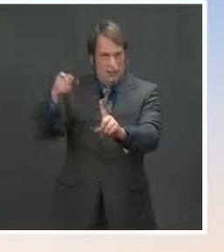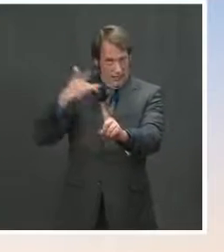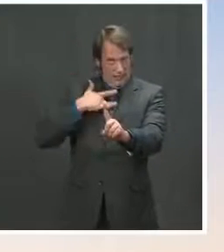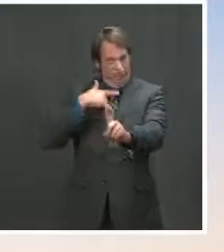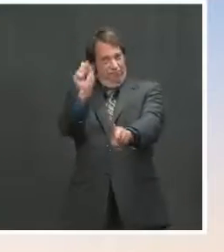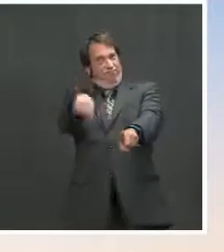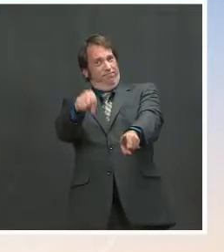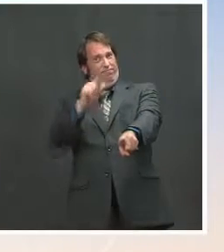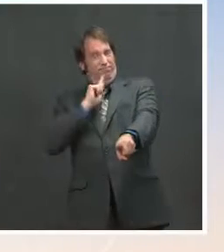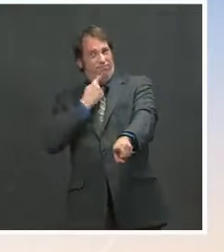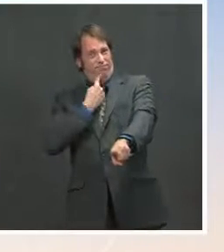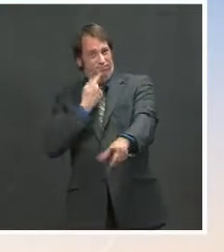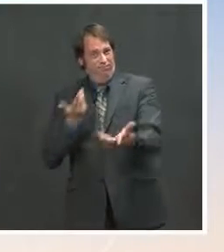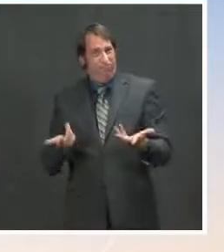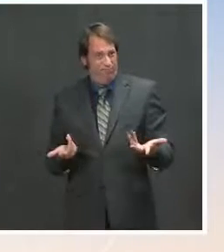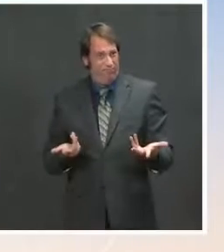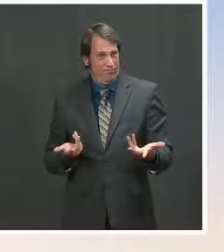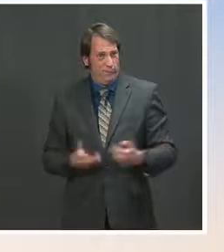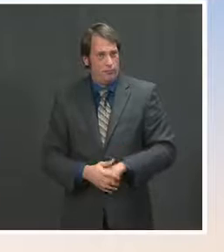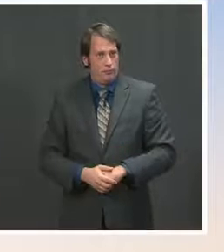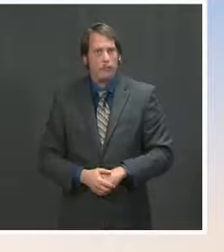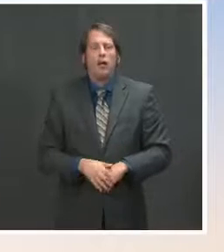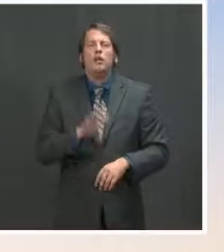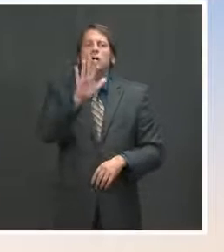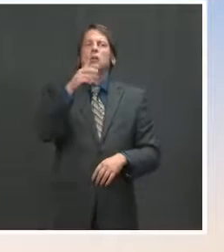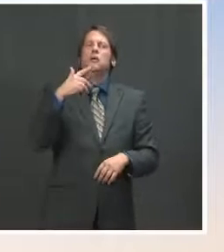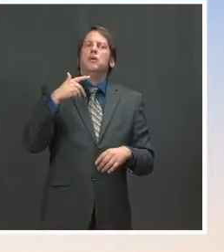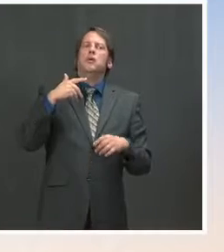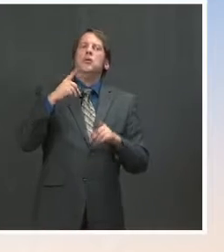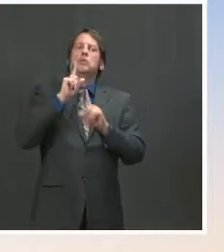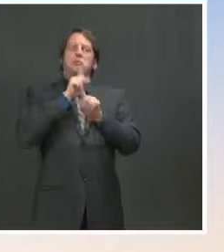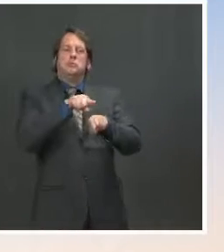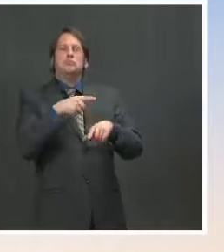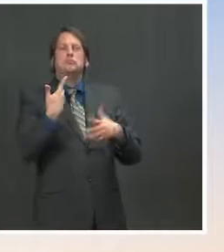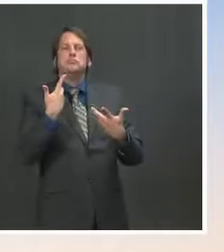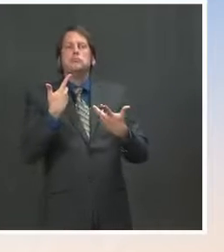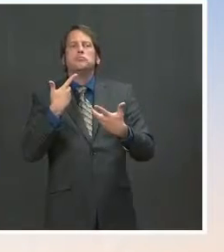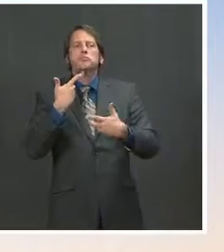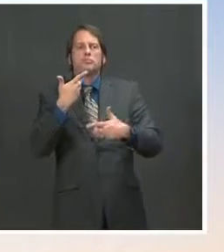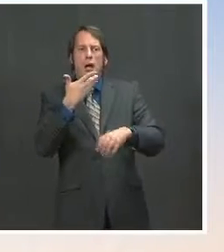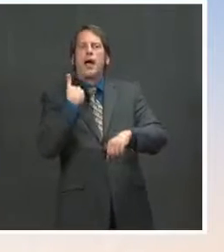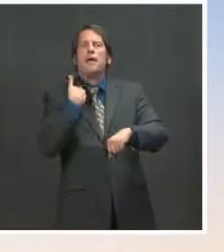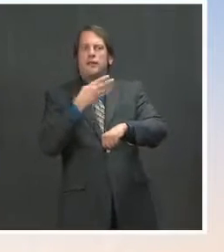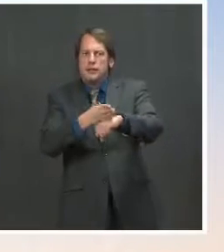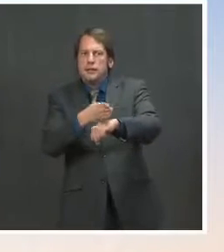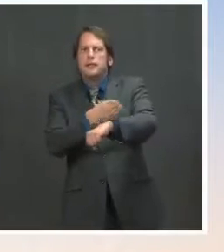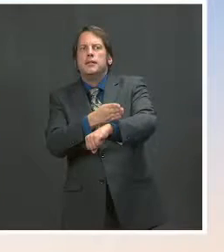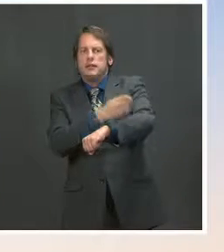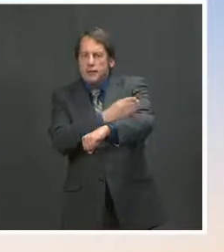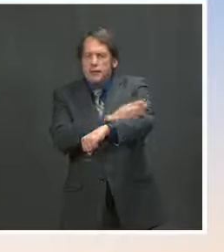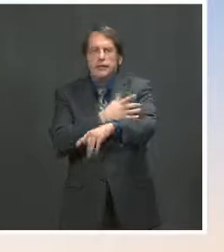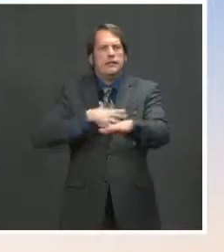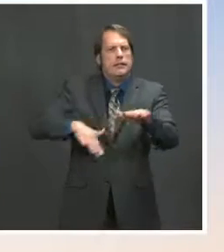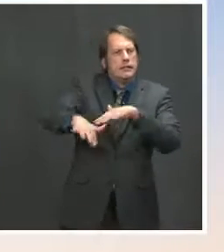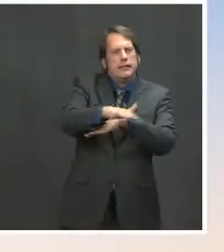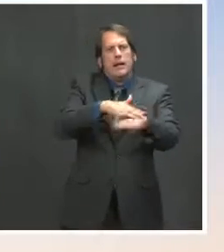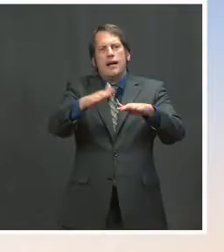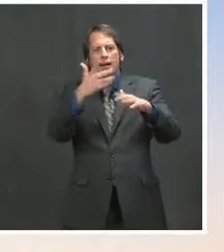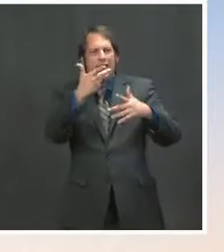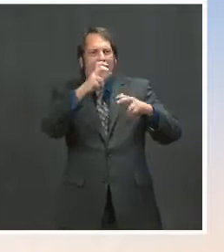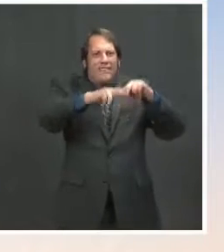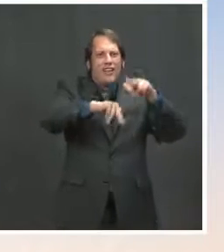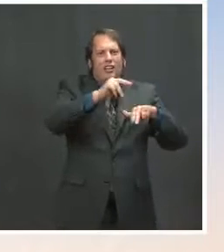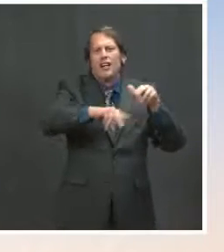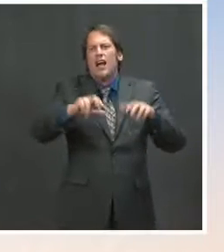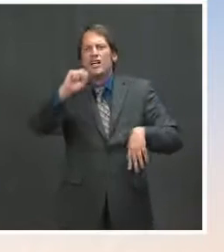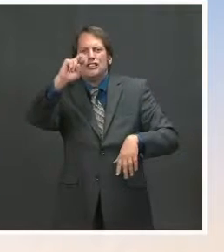some progress in moving children from out of Border Patrol facilities into shelters. Nearly 1,000